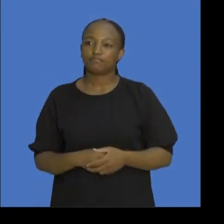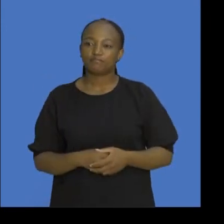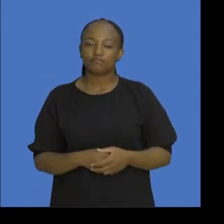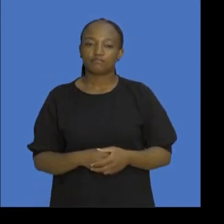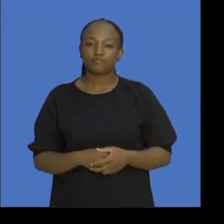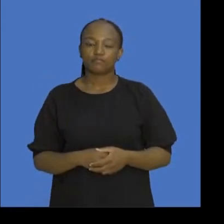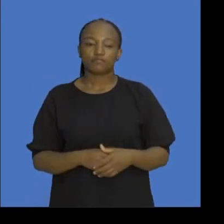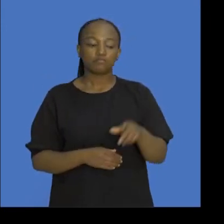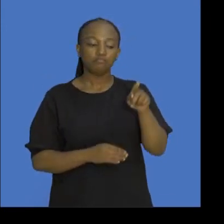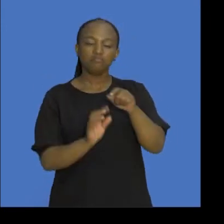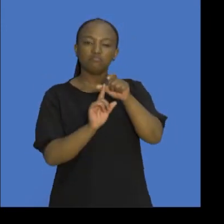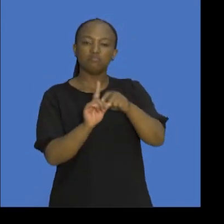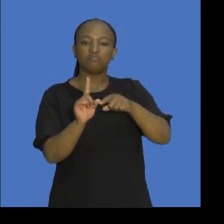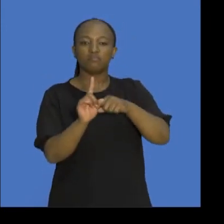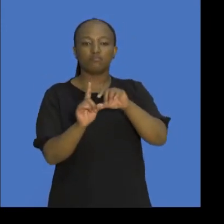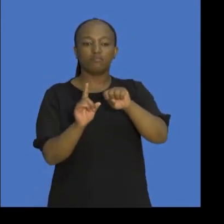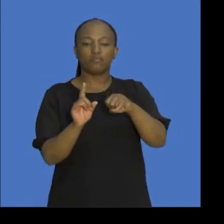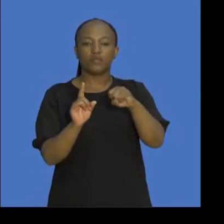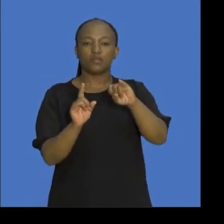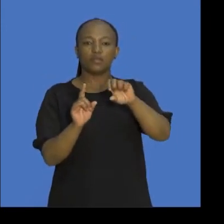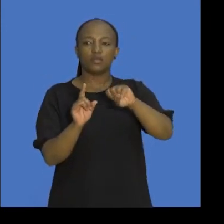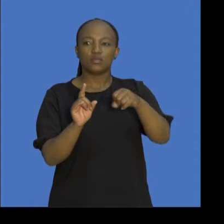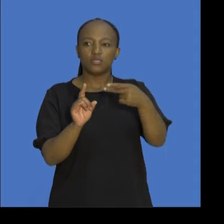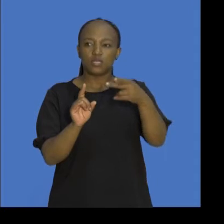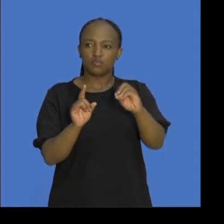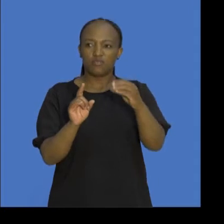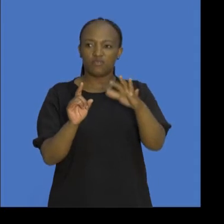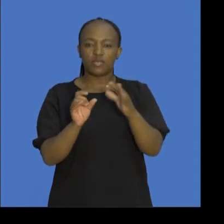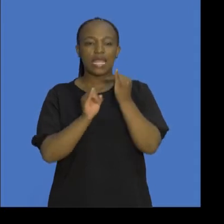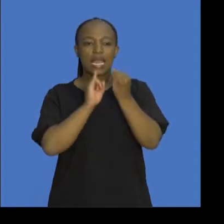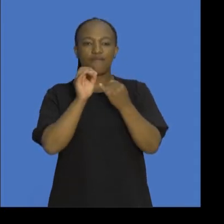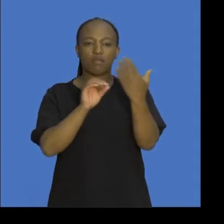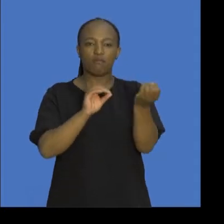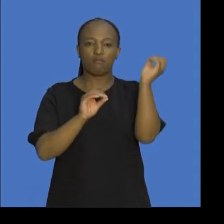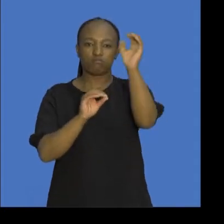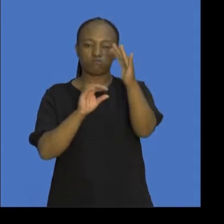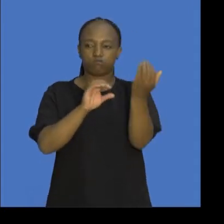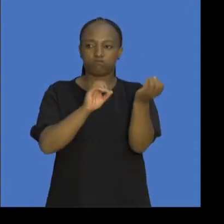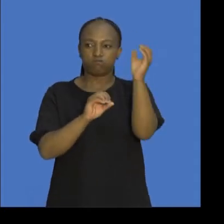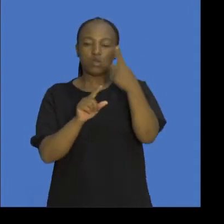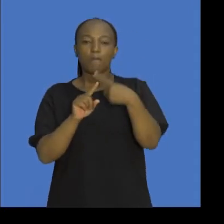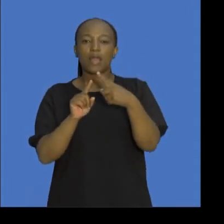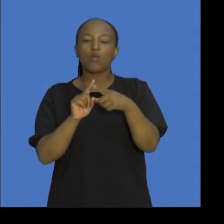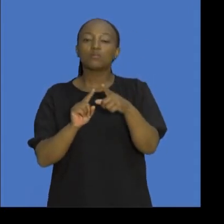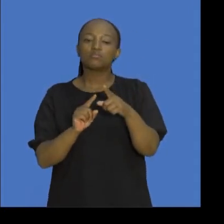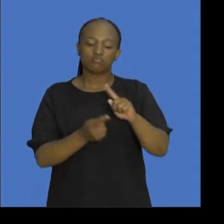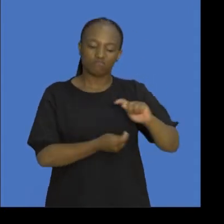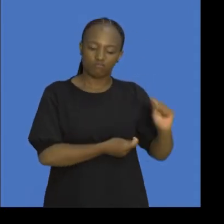Sipho hit 11 balls at a driving range. So Sipho is actually playing what?